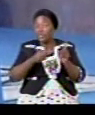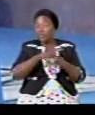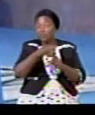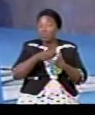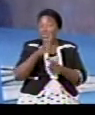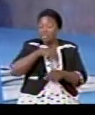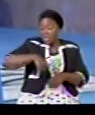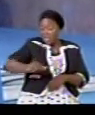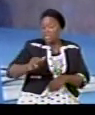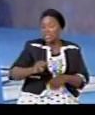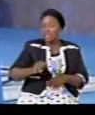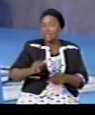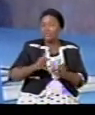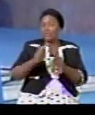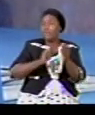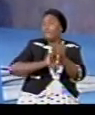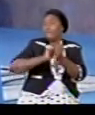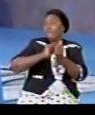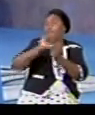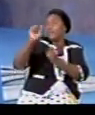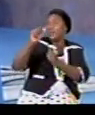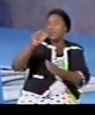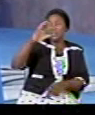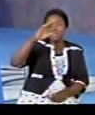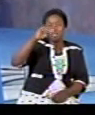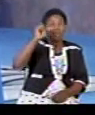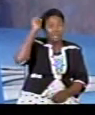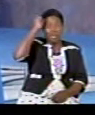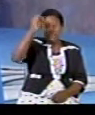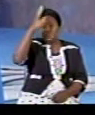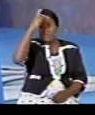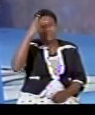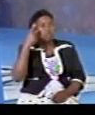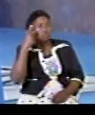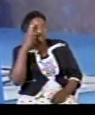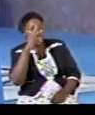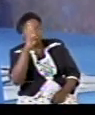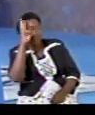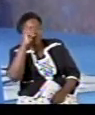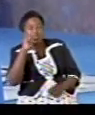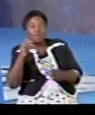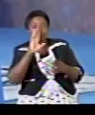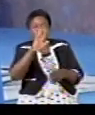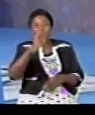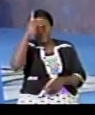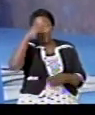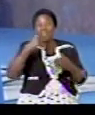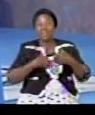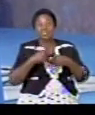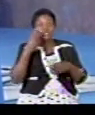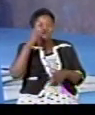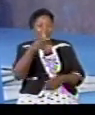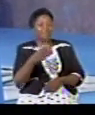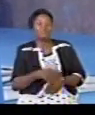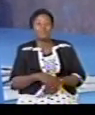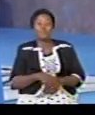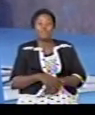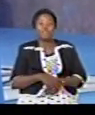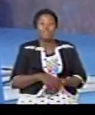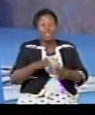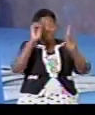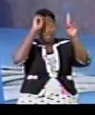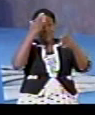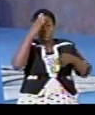a great way off, his father saw him. The father has seen you there. He knows your